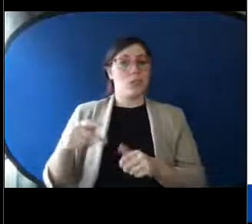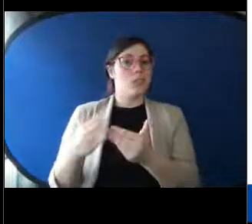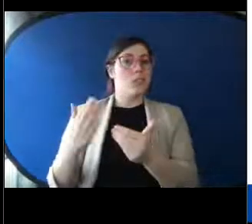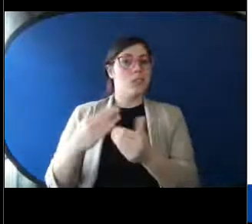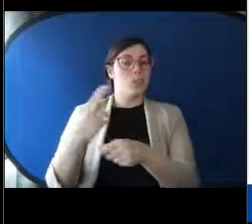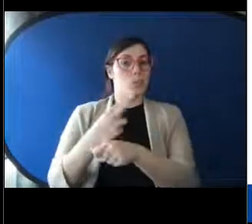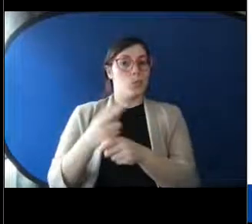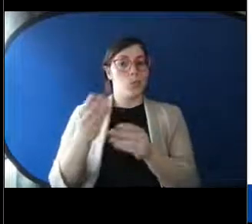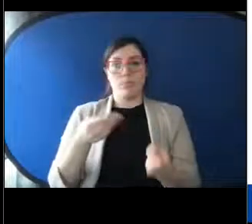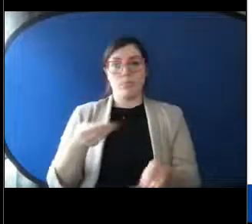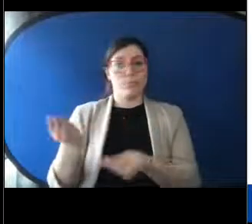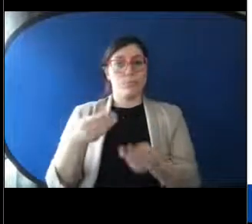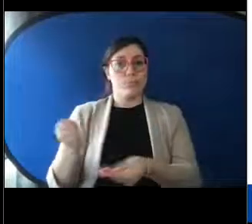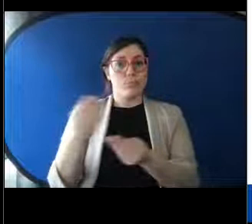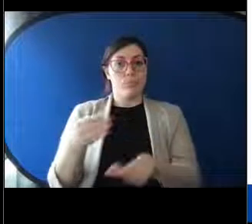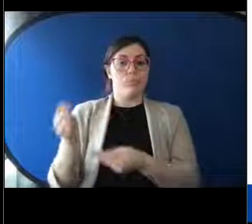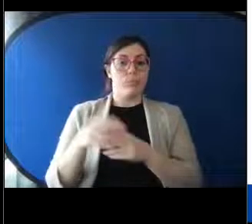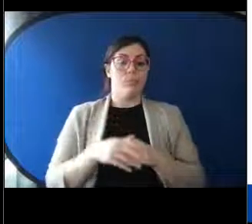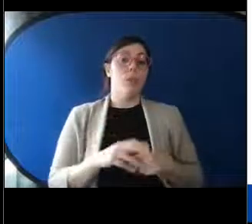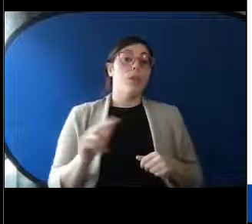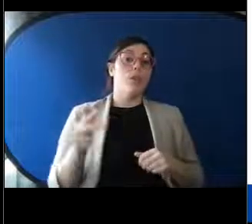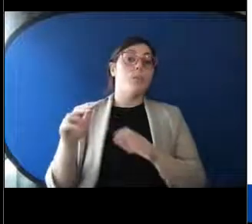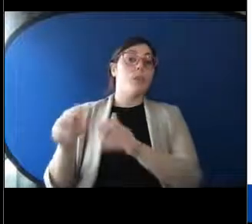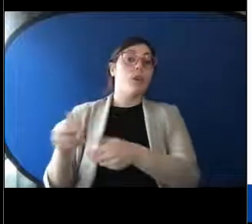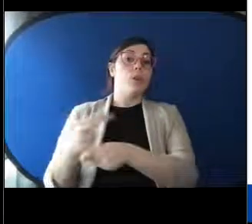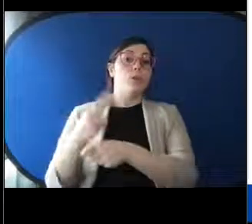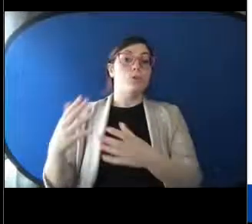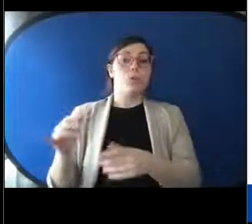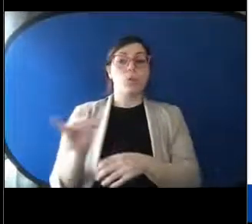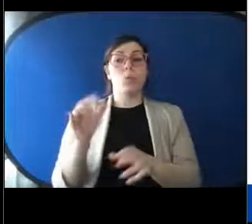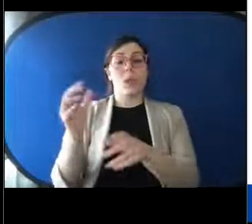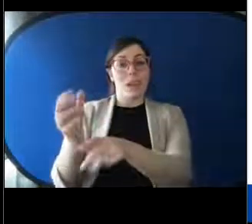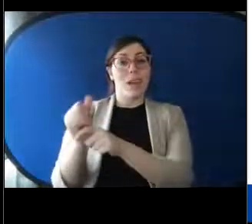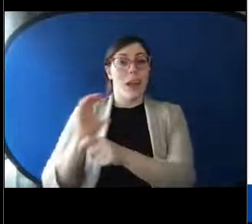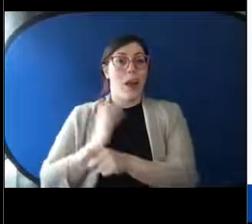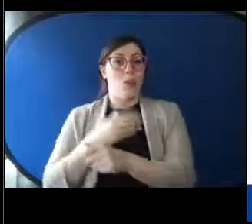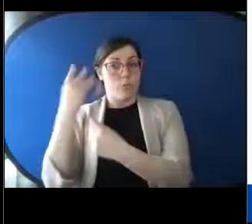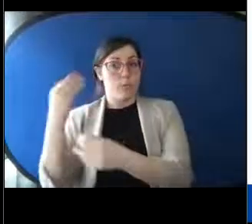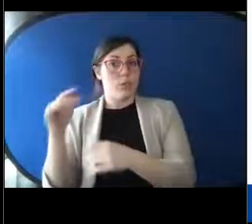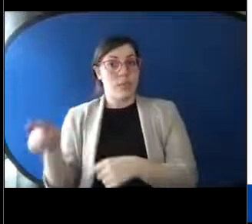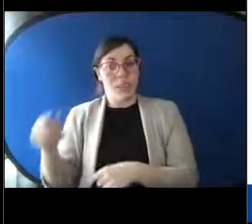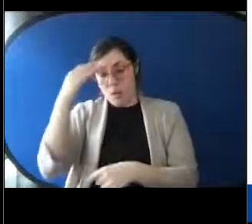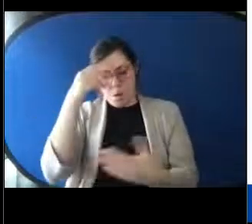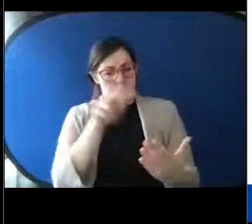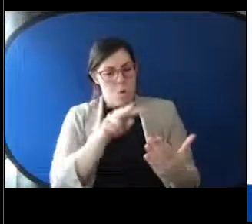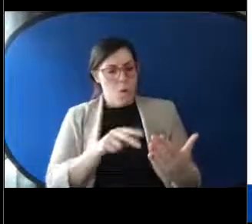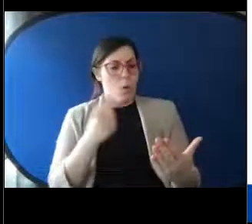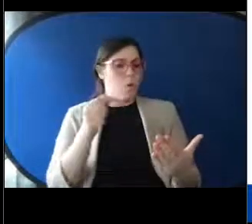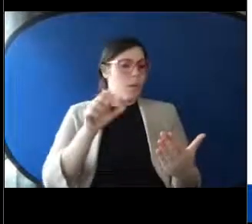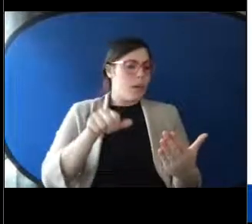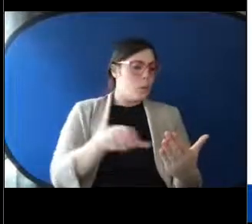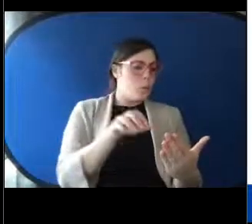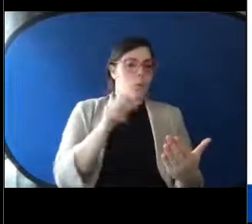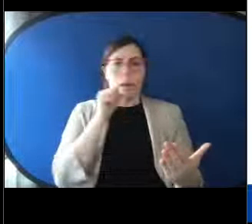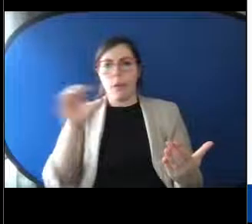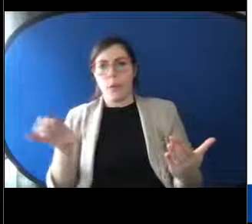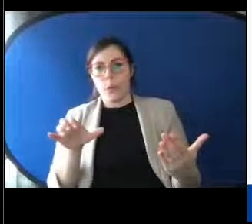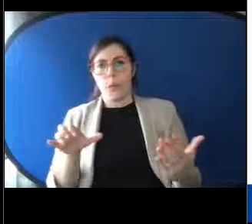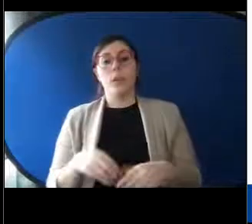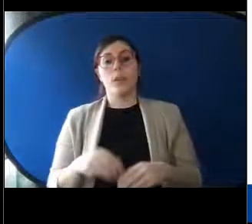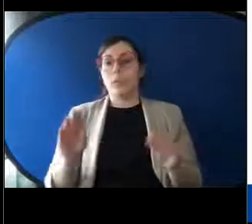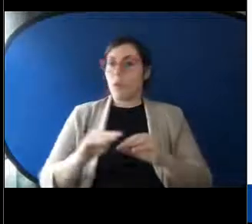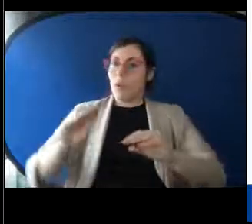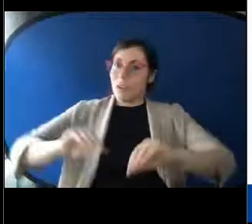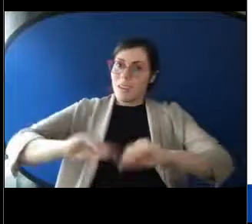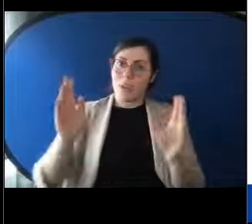public distribution, third-party users get that data and the license, and they know exactly what they can and can't do with it. There's much clearer